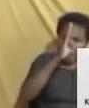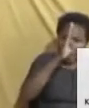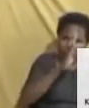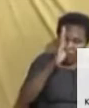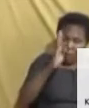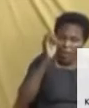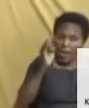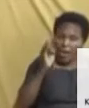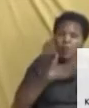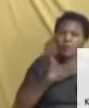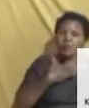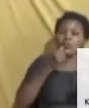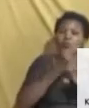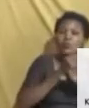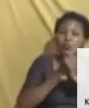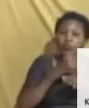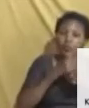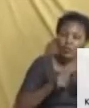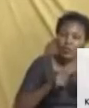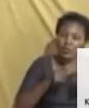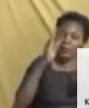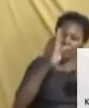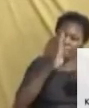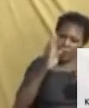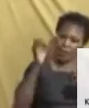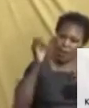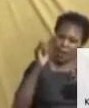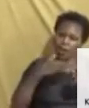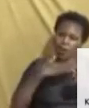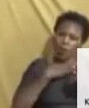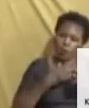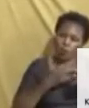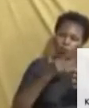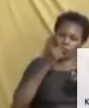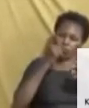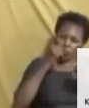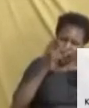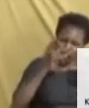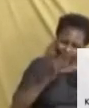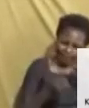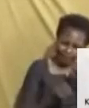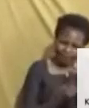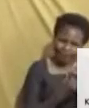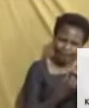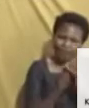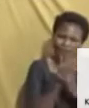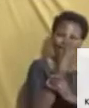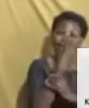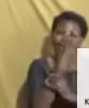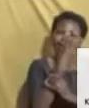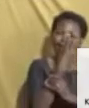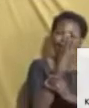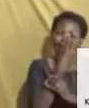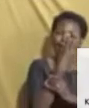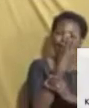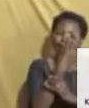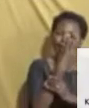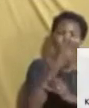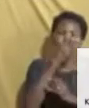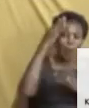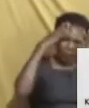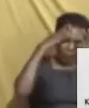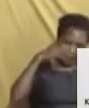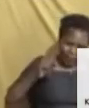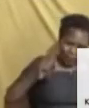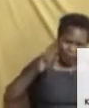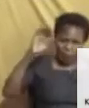bill seek to do? It sought to create a hybrid presidential and parliamentary system where we'll